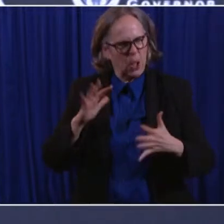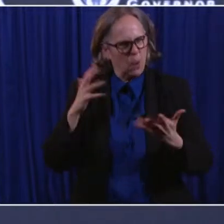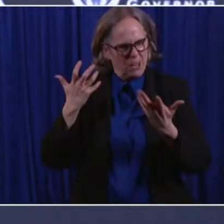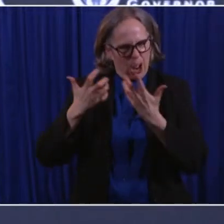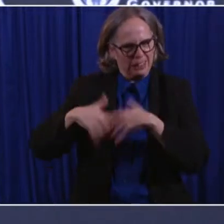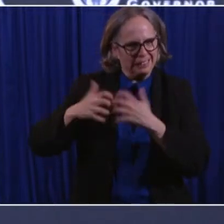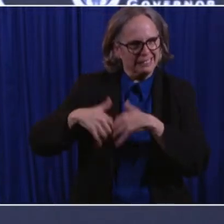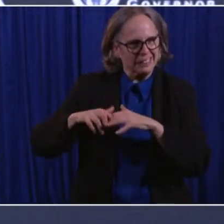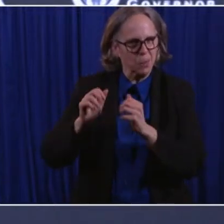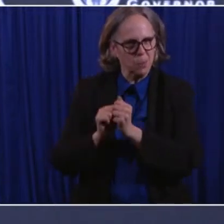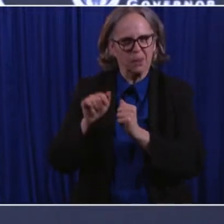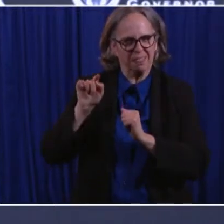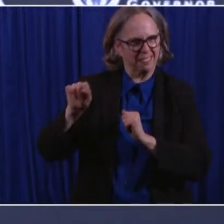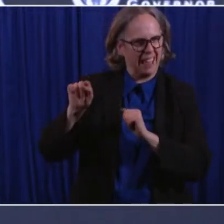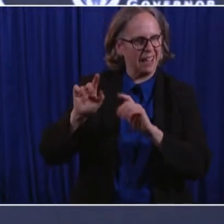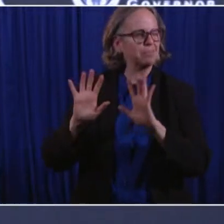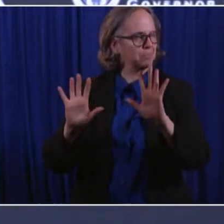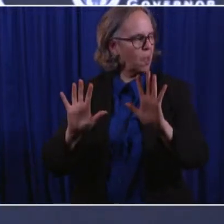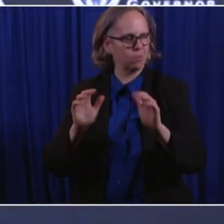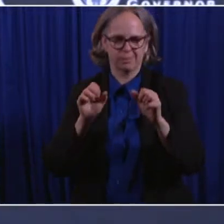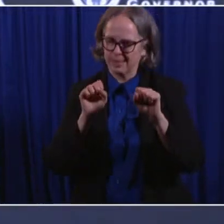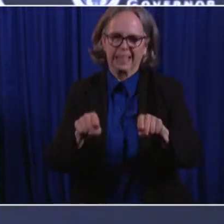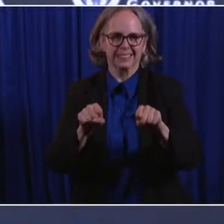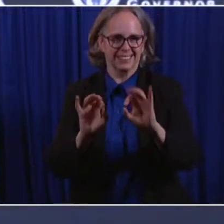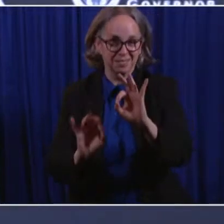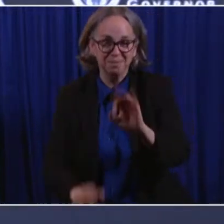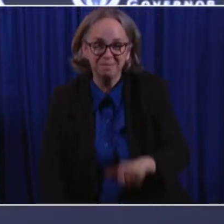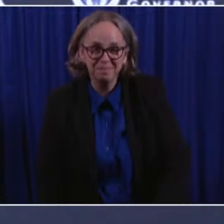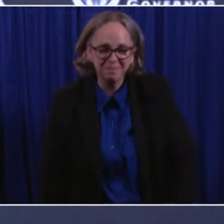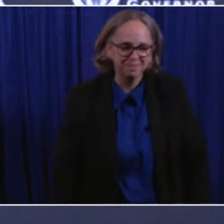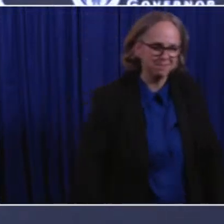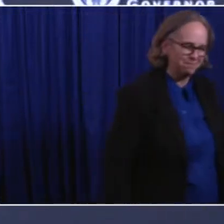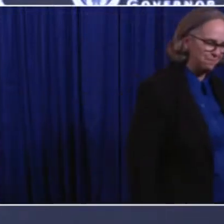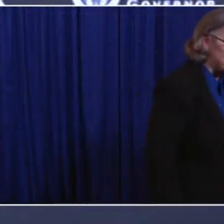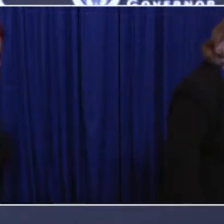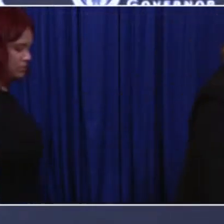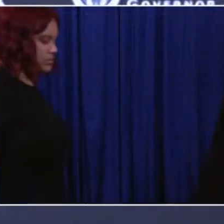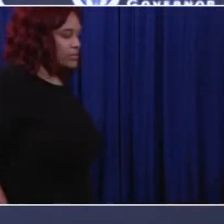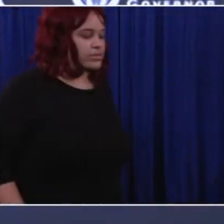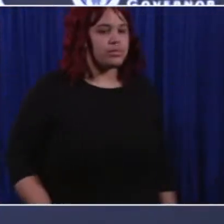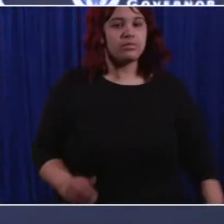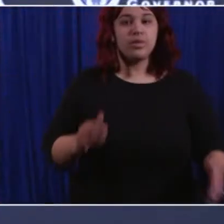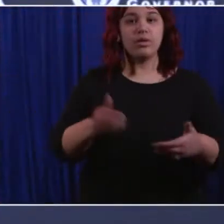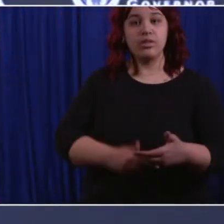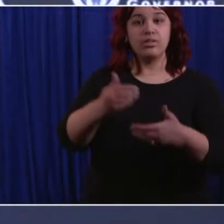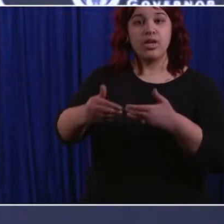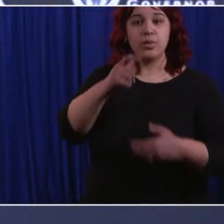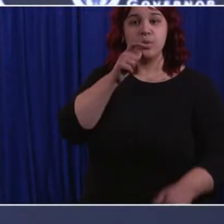question from the Cintas Center is from Jatera McGee at WLWT in Cincinnati.